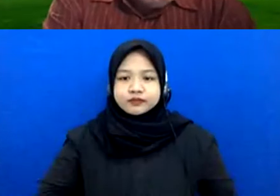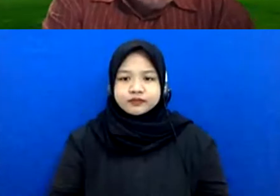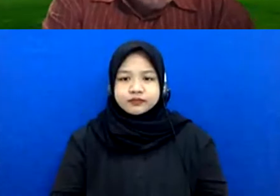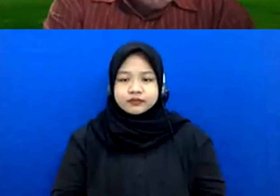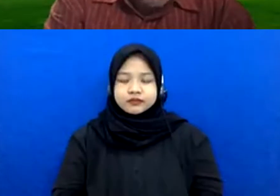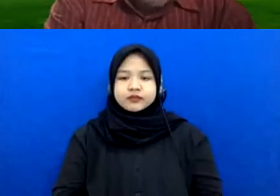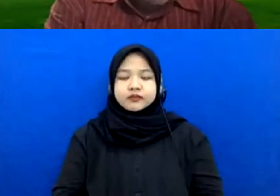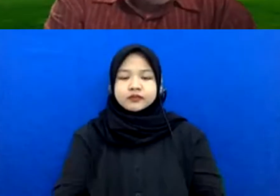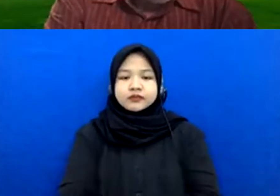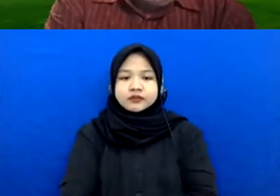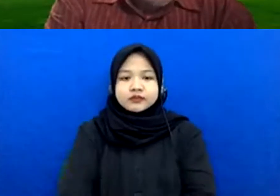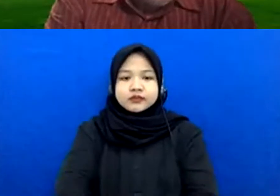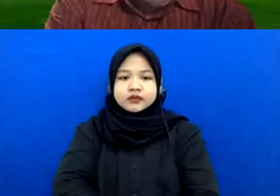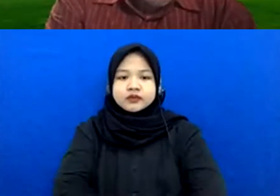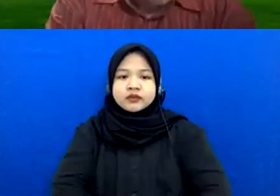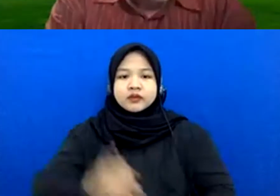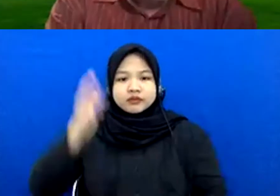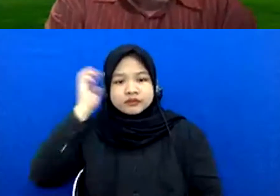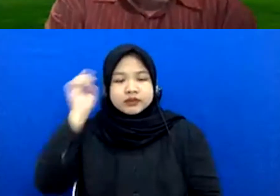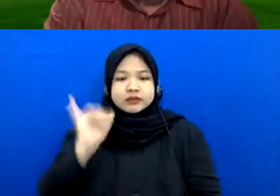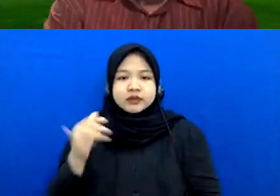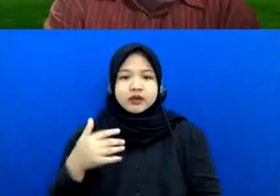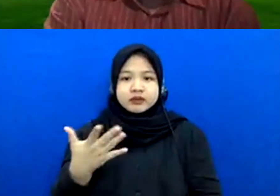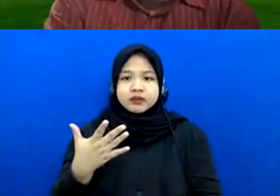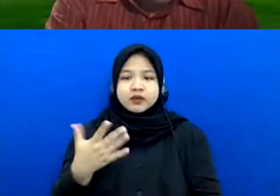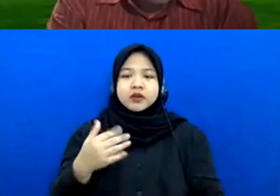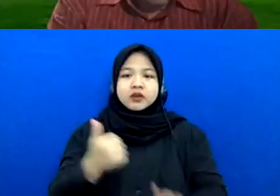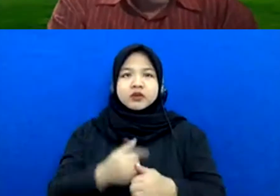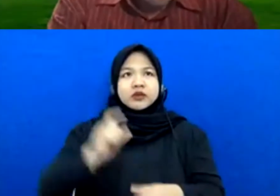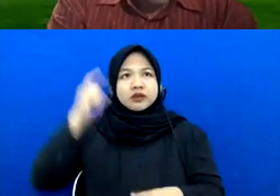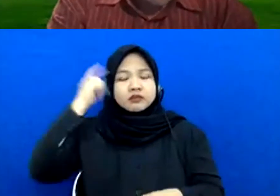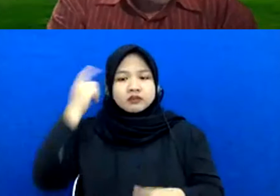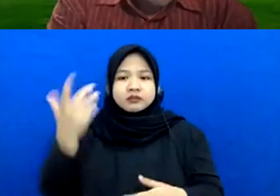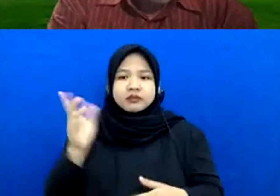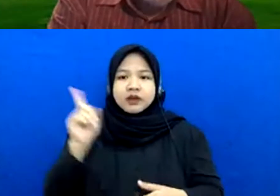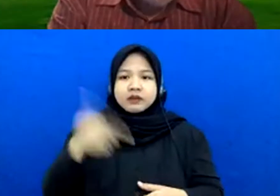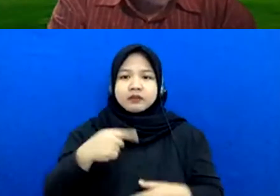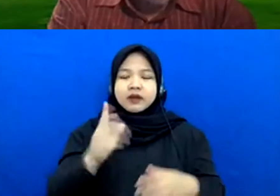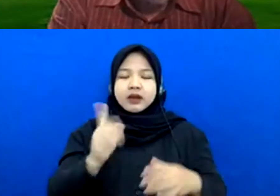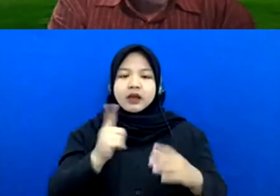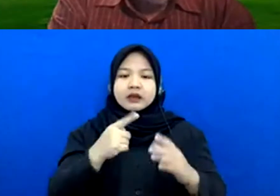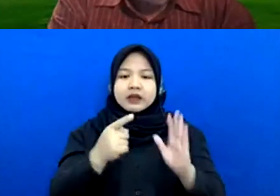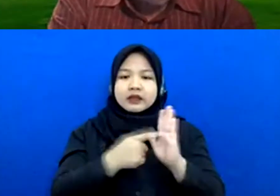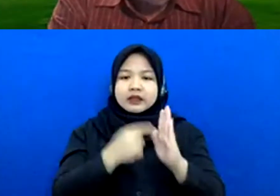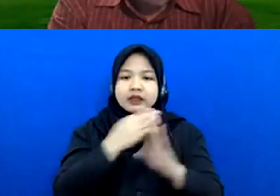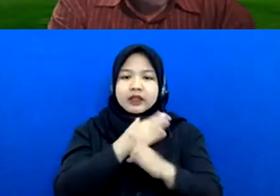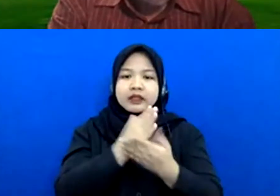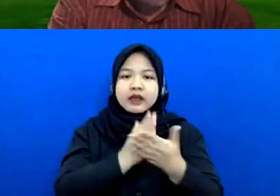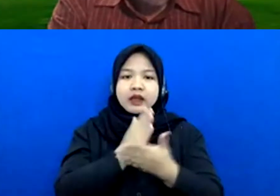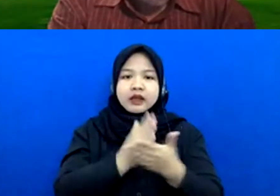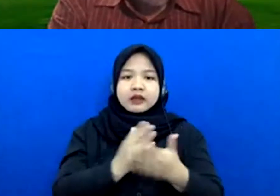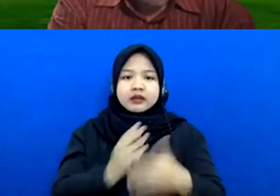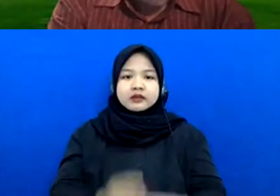whether you've thought about that and what the logic is behind not using a midpoint. May